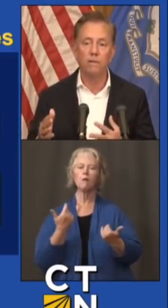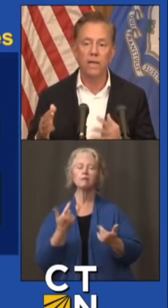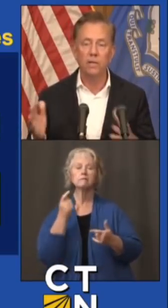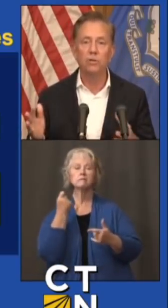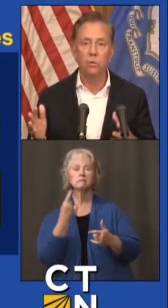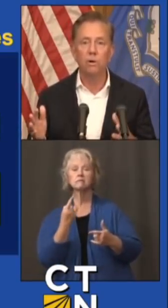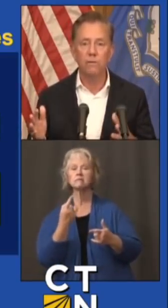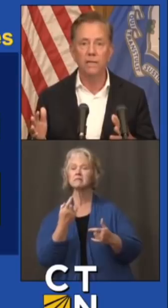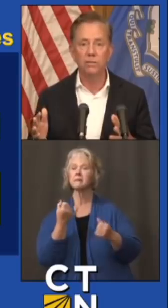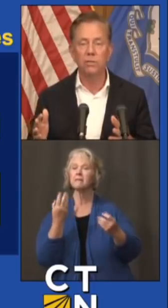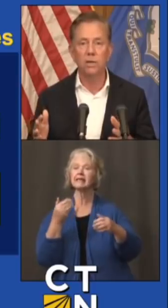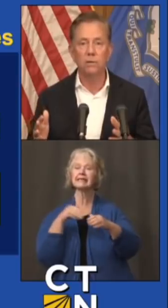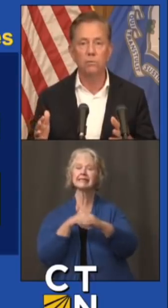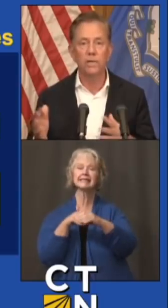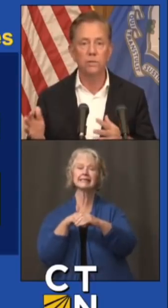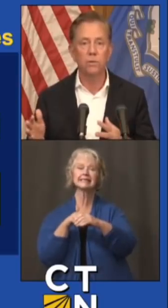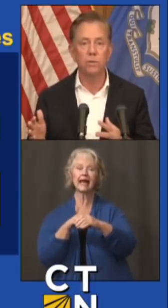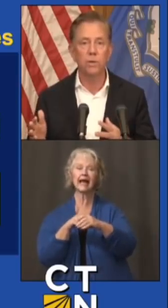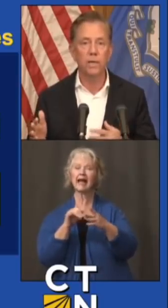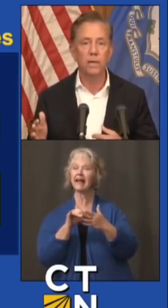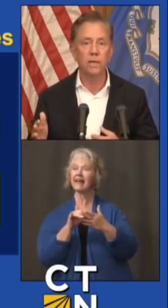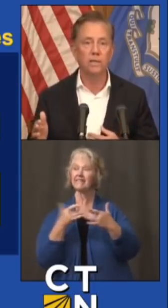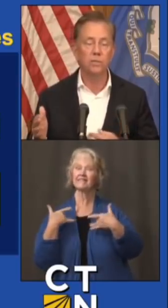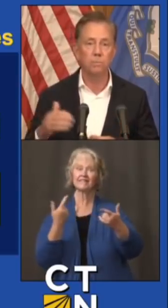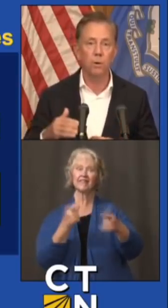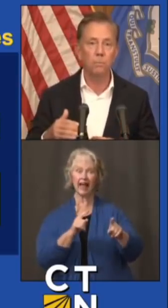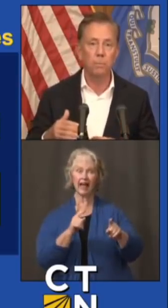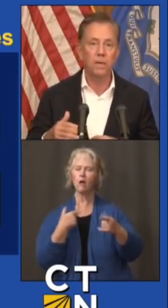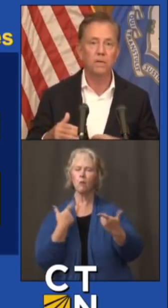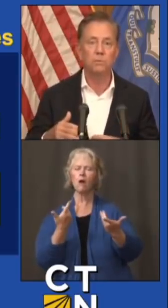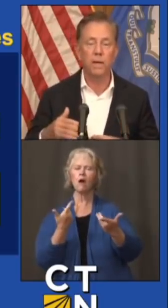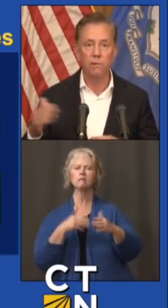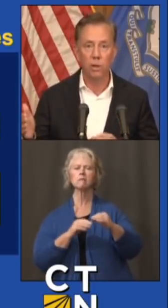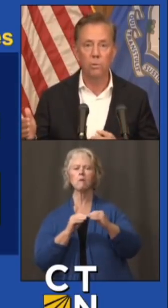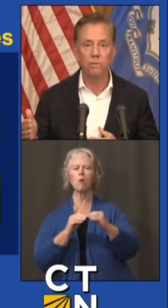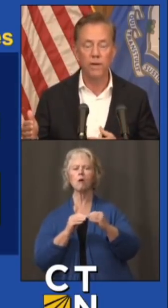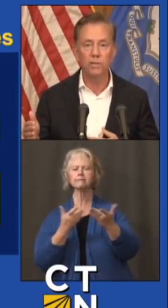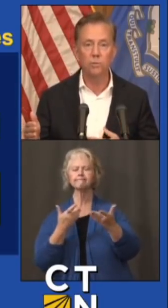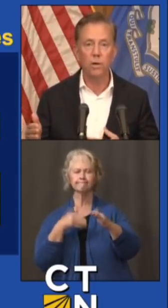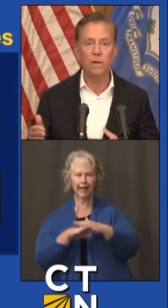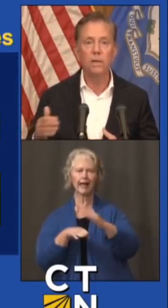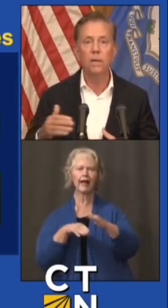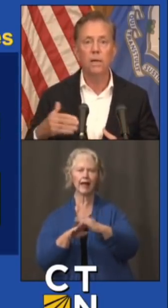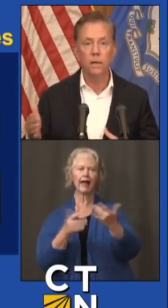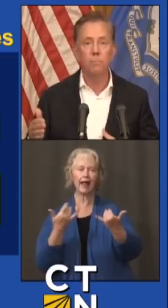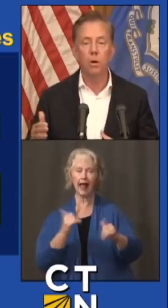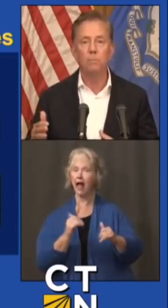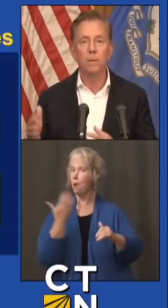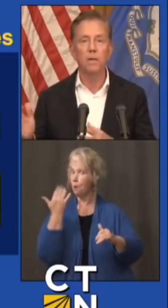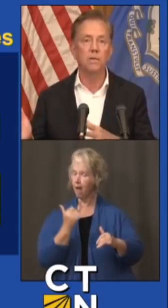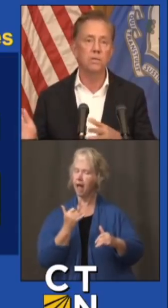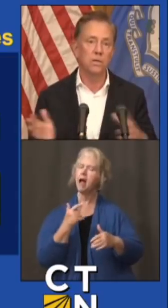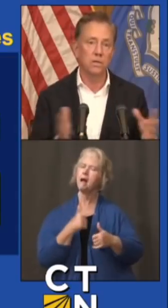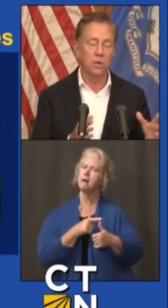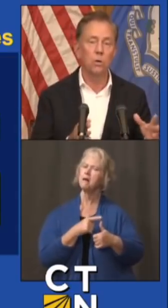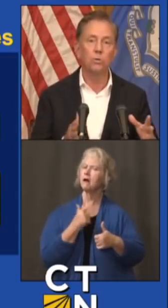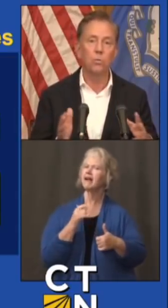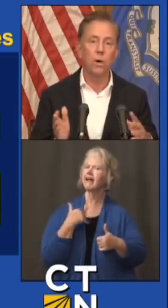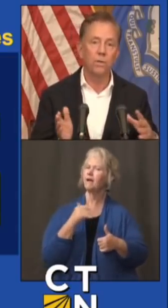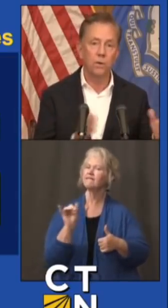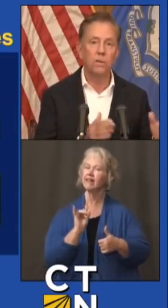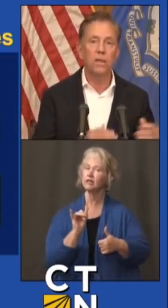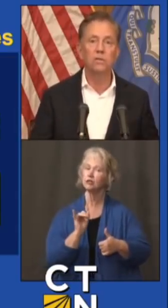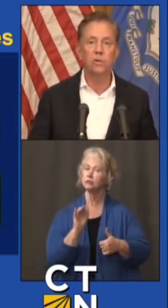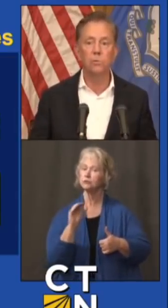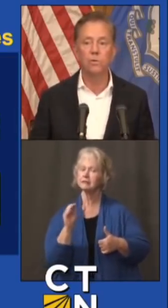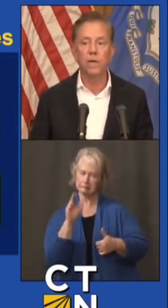a lot of indoor events. The reason we're doing that is in part because we have a low infection rate, in part because it's colder